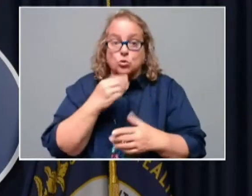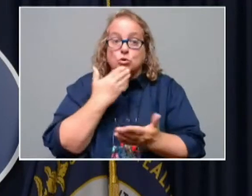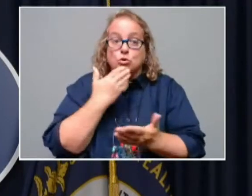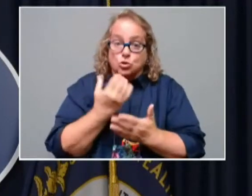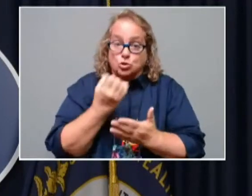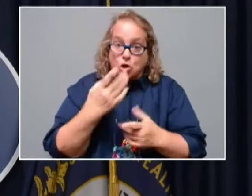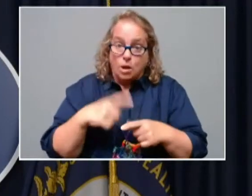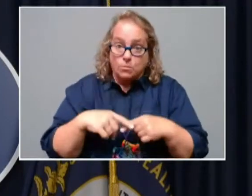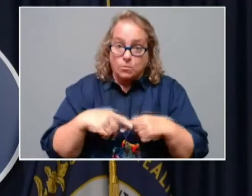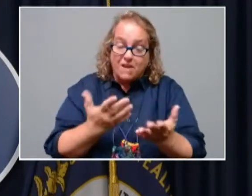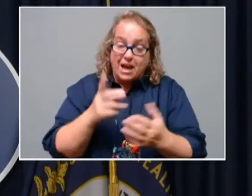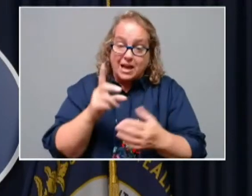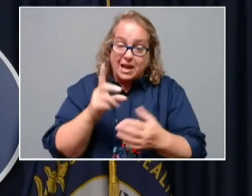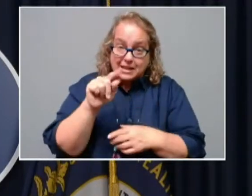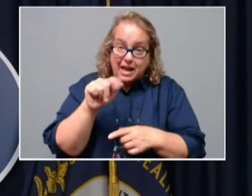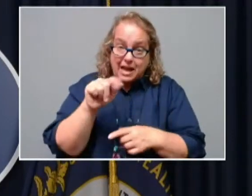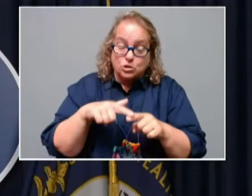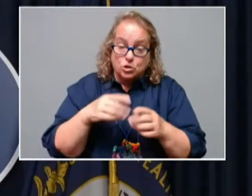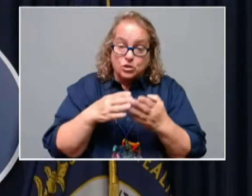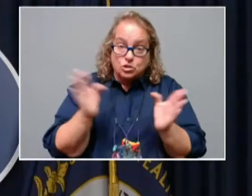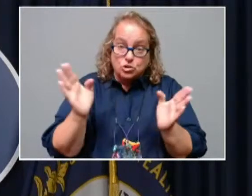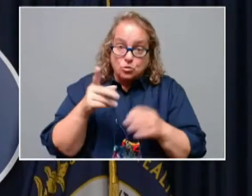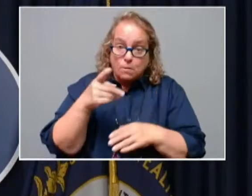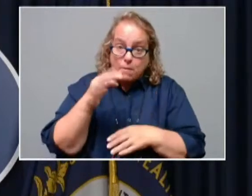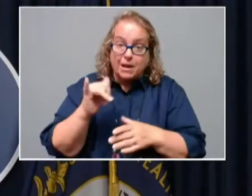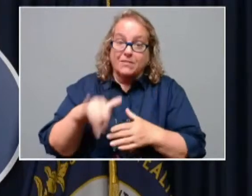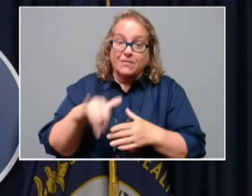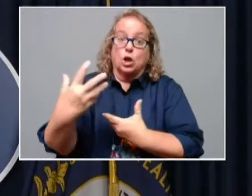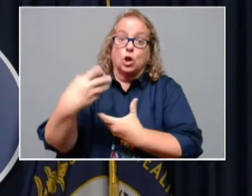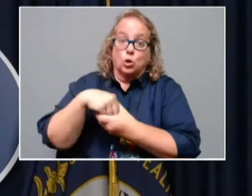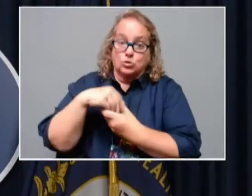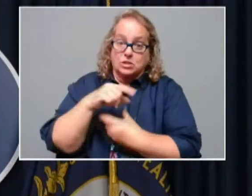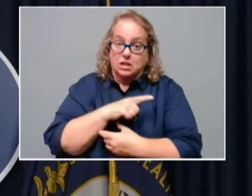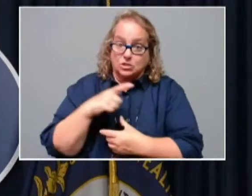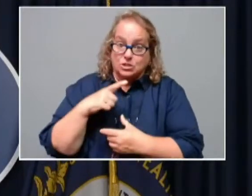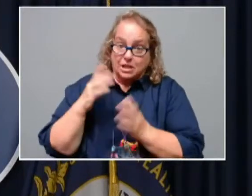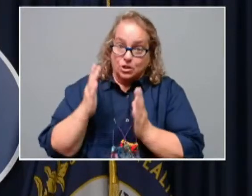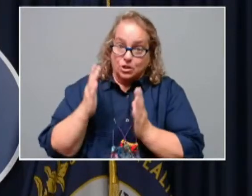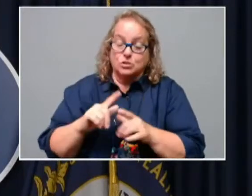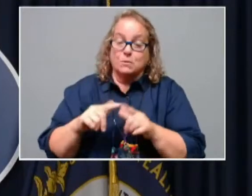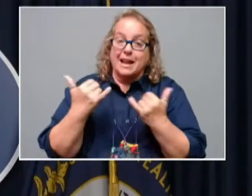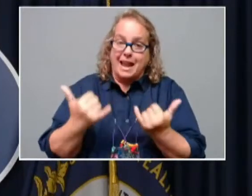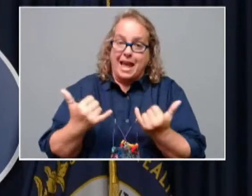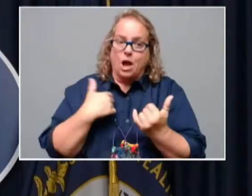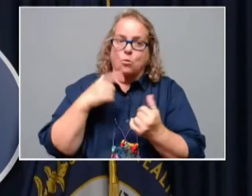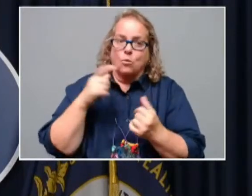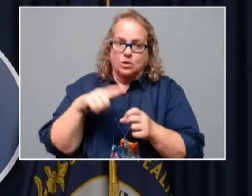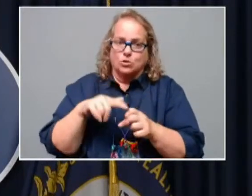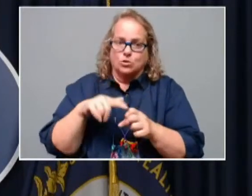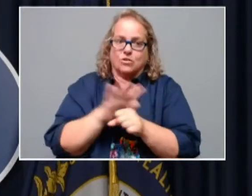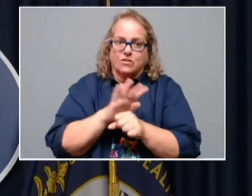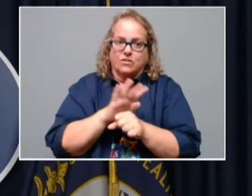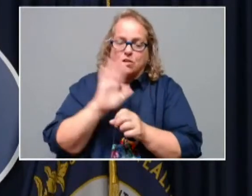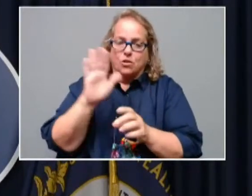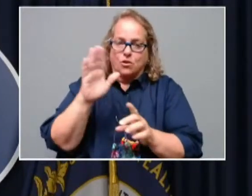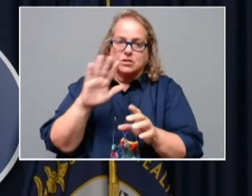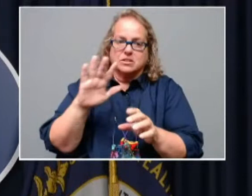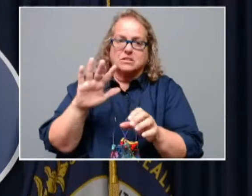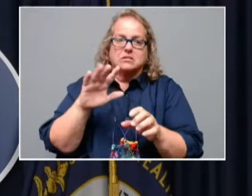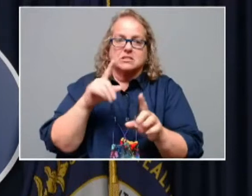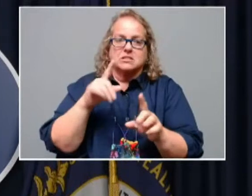general public that include legislators, but now we need to fill all the specific requests they have, and they deserve the